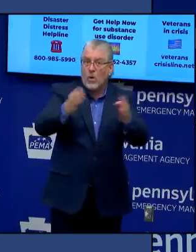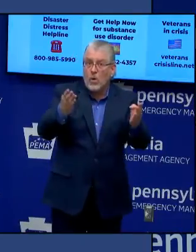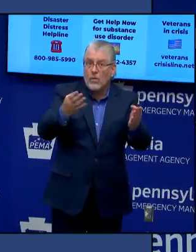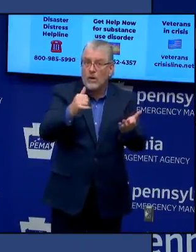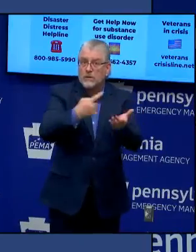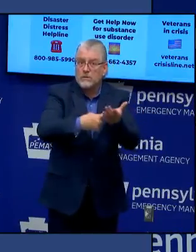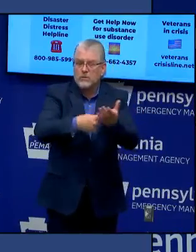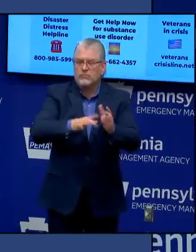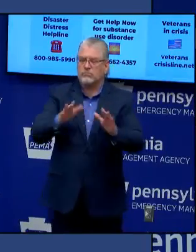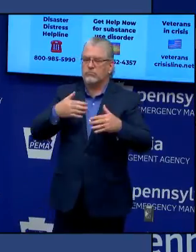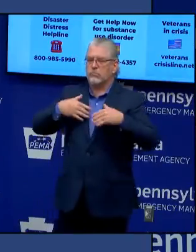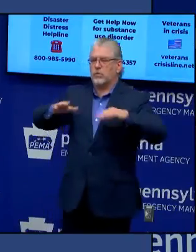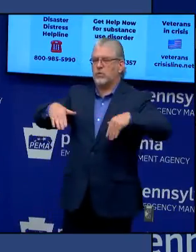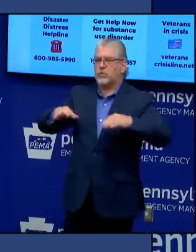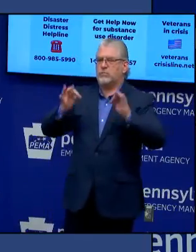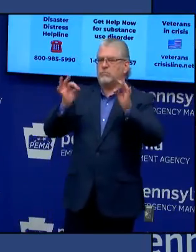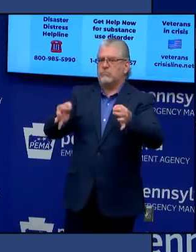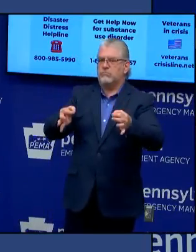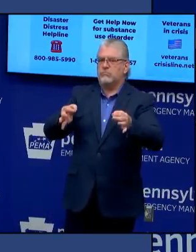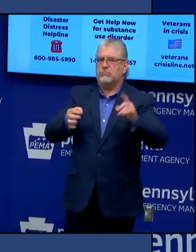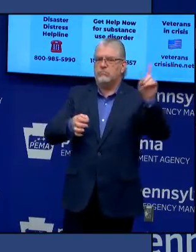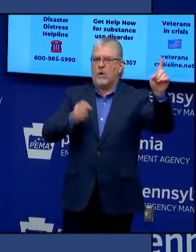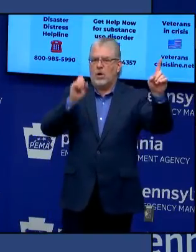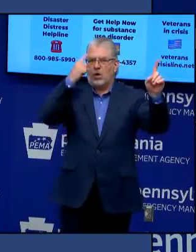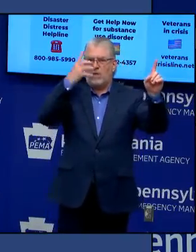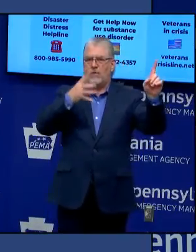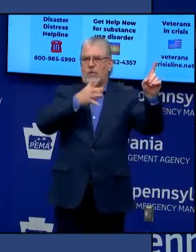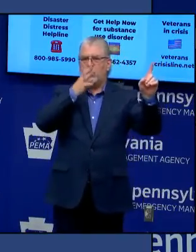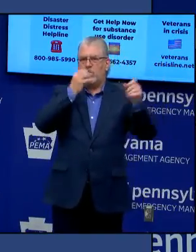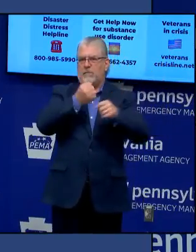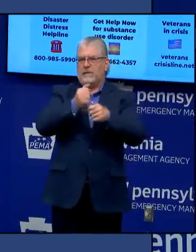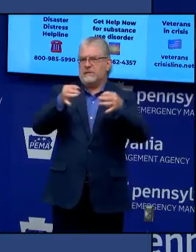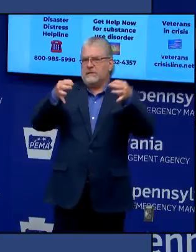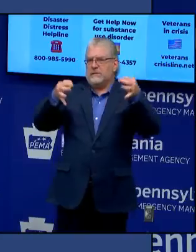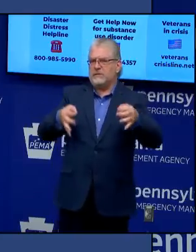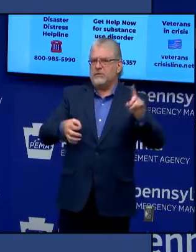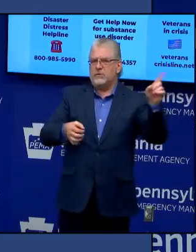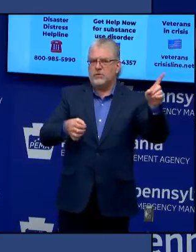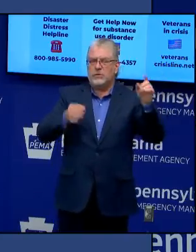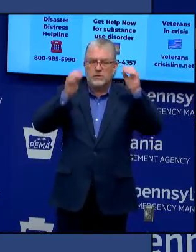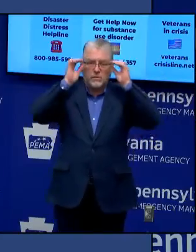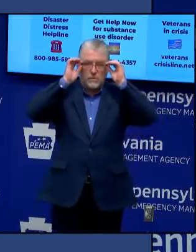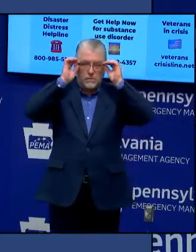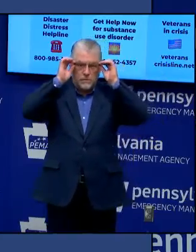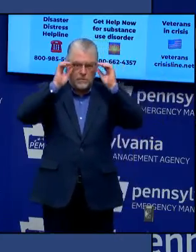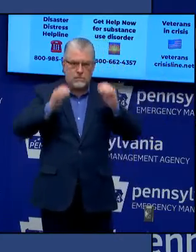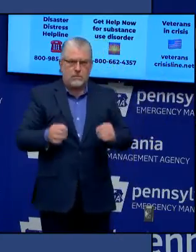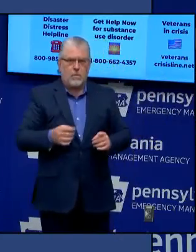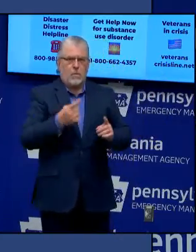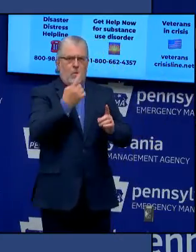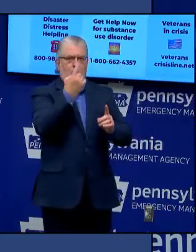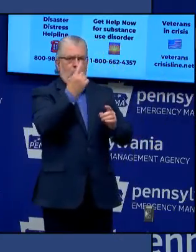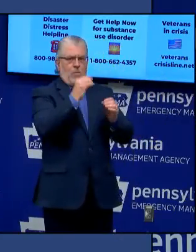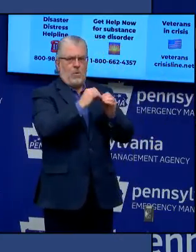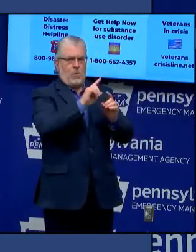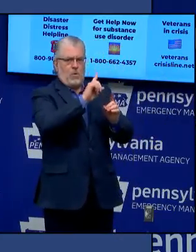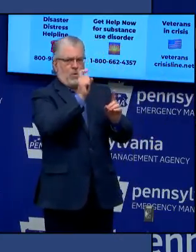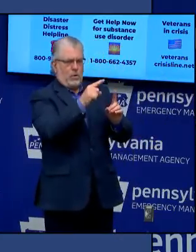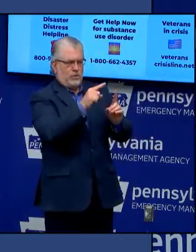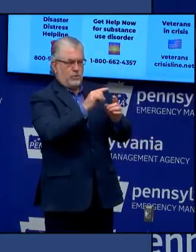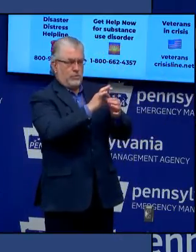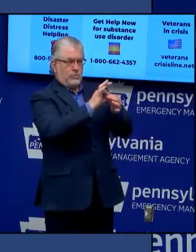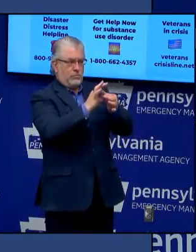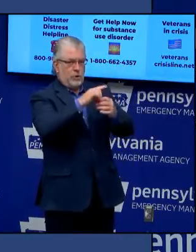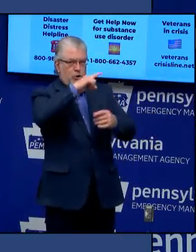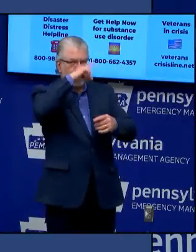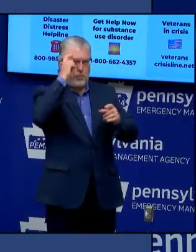more question from WNEP about summer activities. A viewer asks, with summer approaching, is it possible to spread the coronavirus in